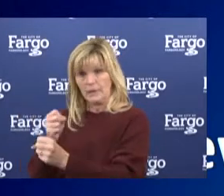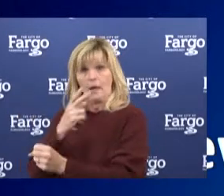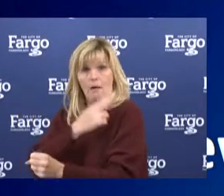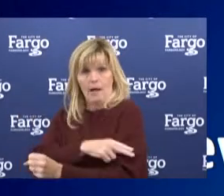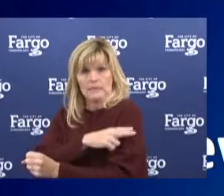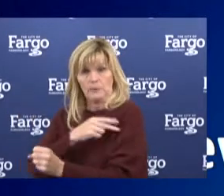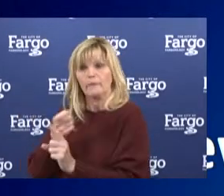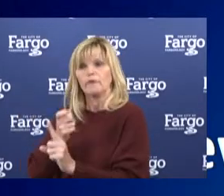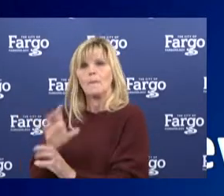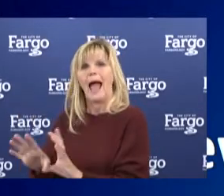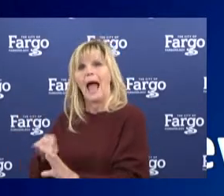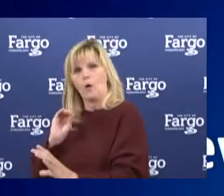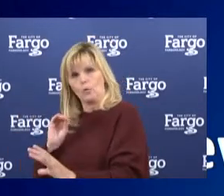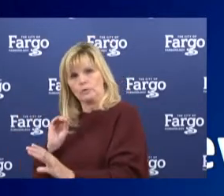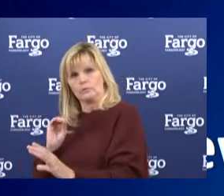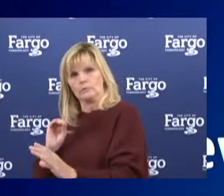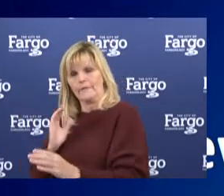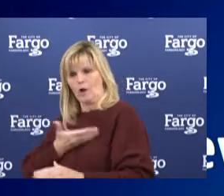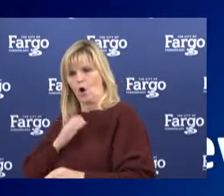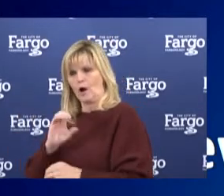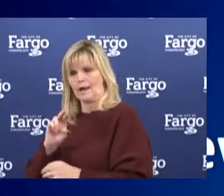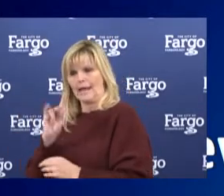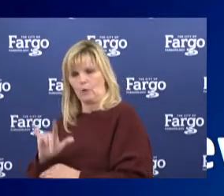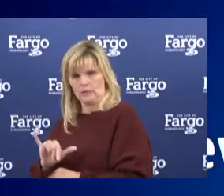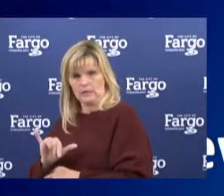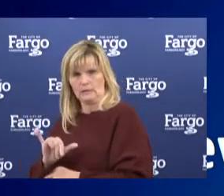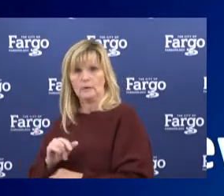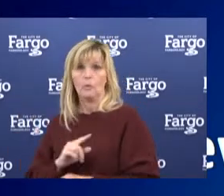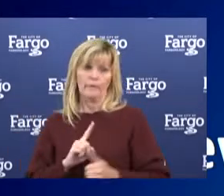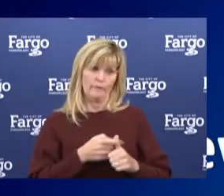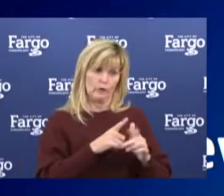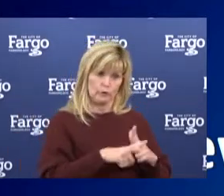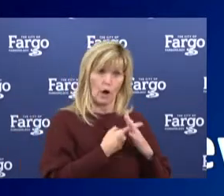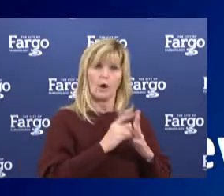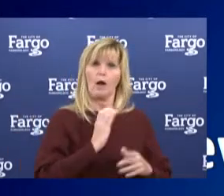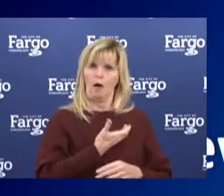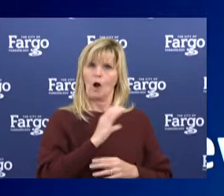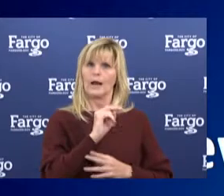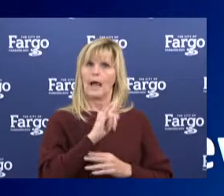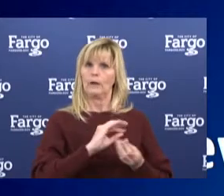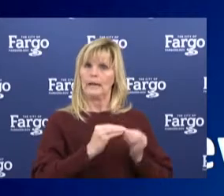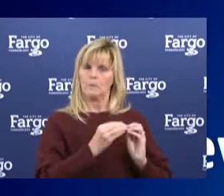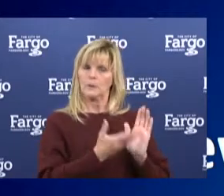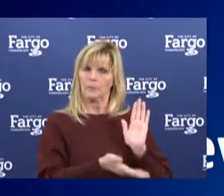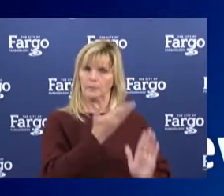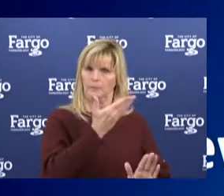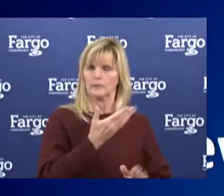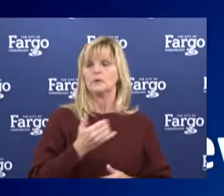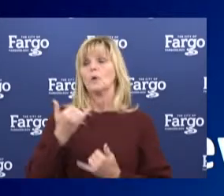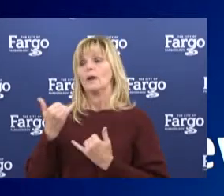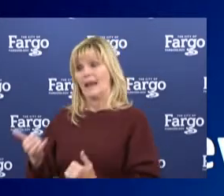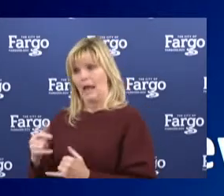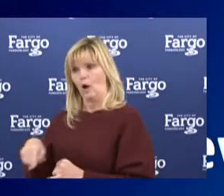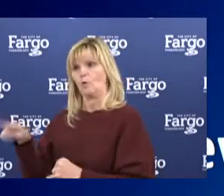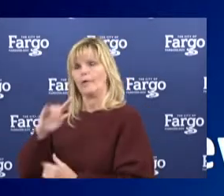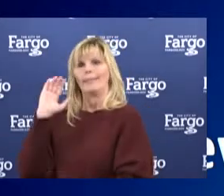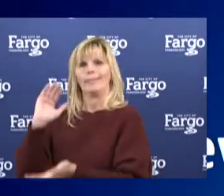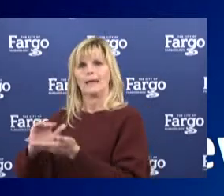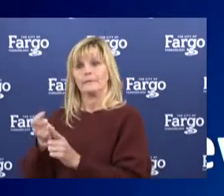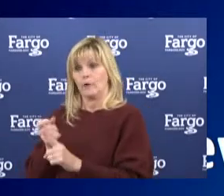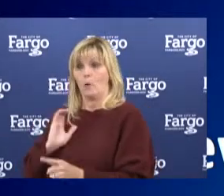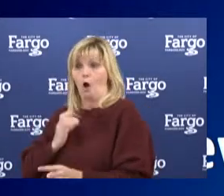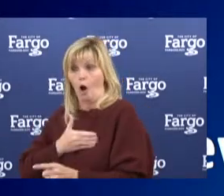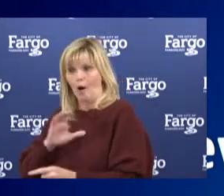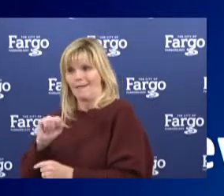in the state compared to our early first wave of the epidemic. Not so many of them are Cass County residents, but we should be